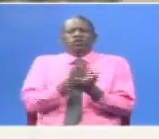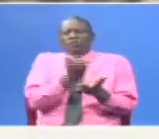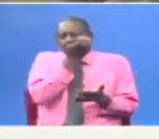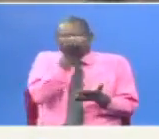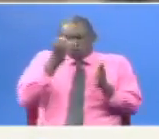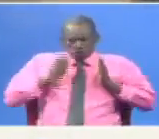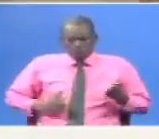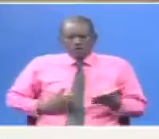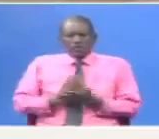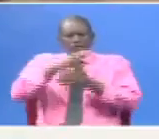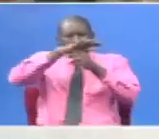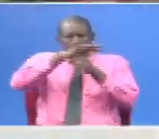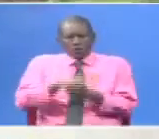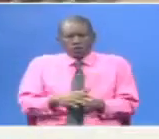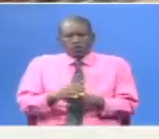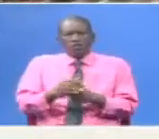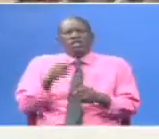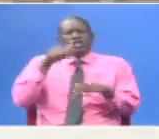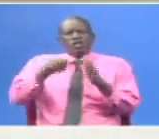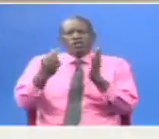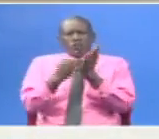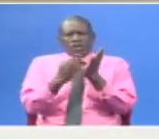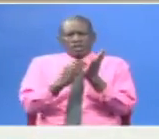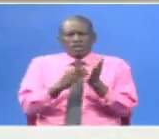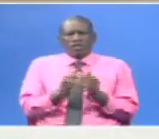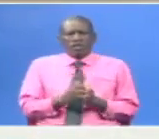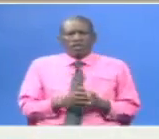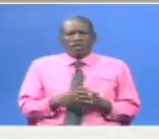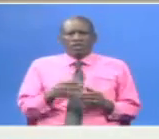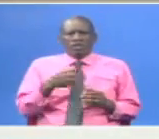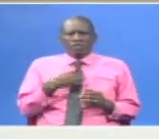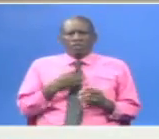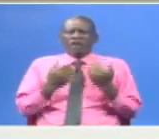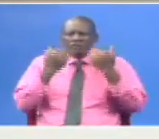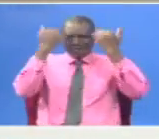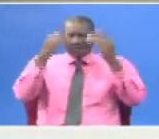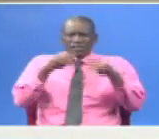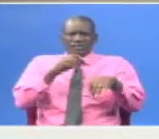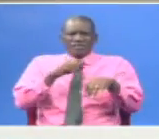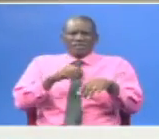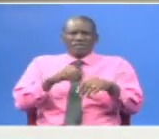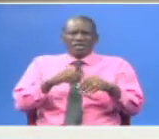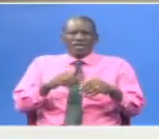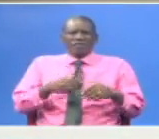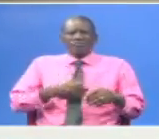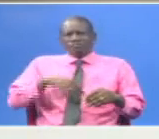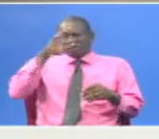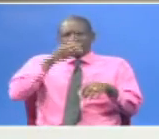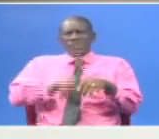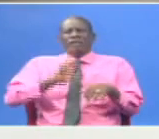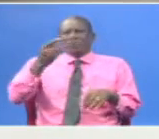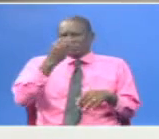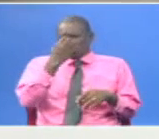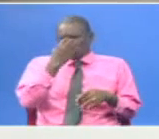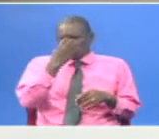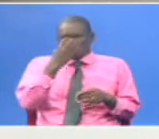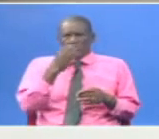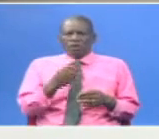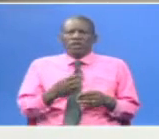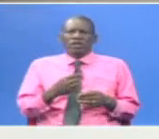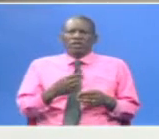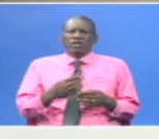rights injustices taking place in Uganda. I was frustrated when President Ruto regarded